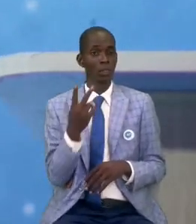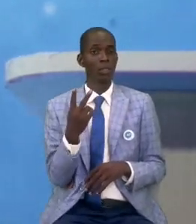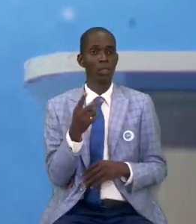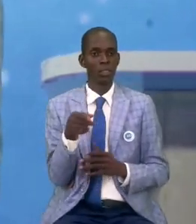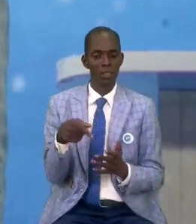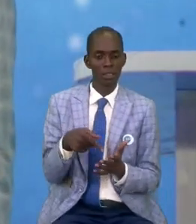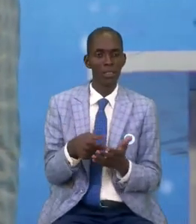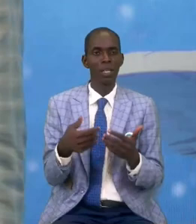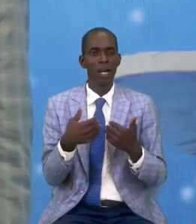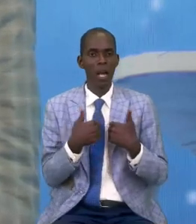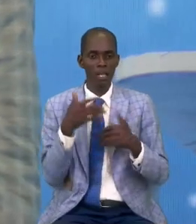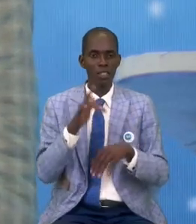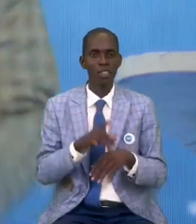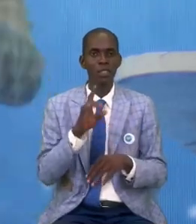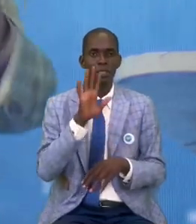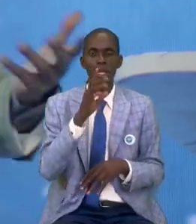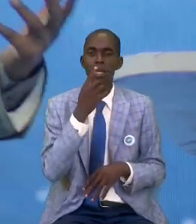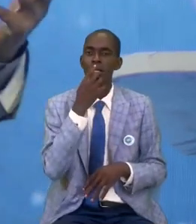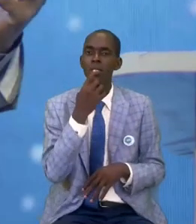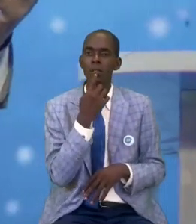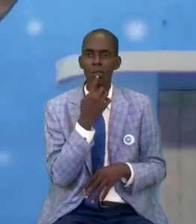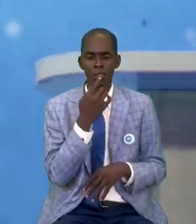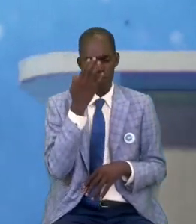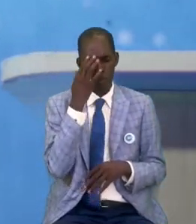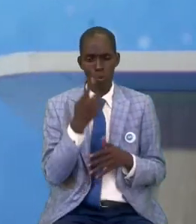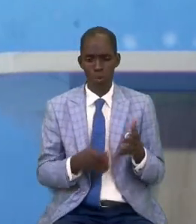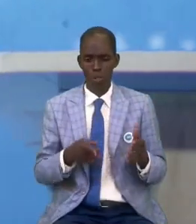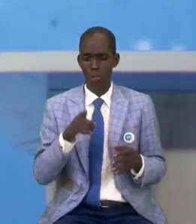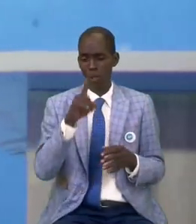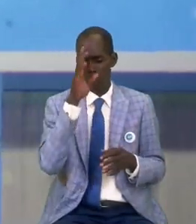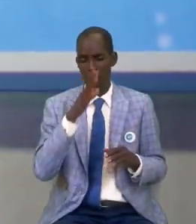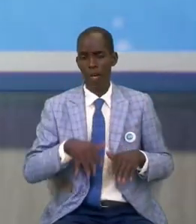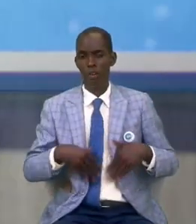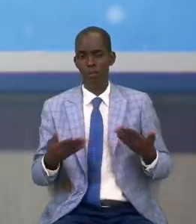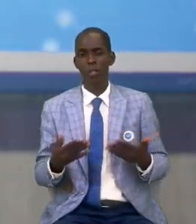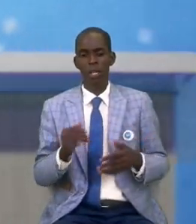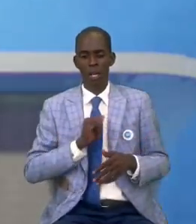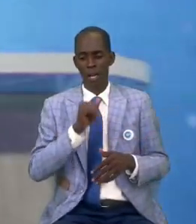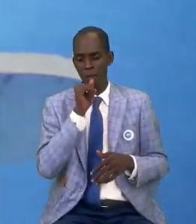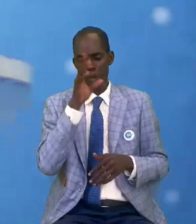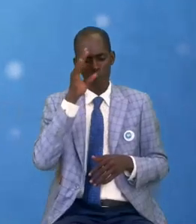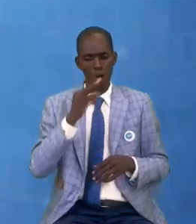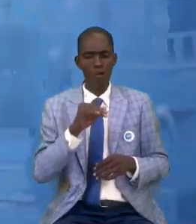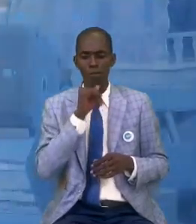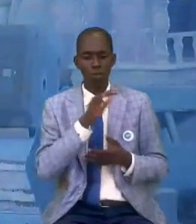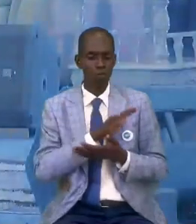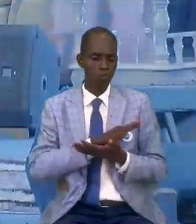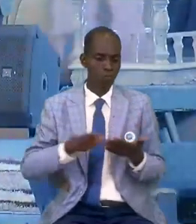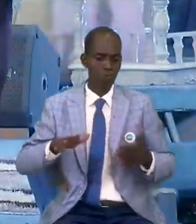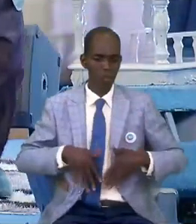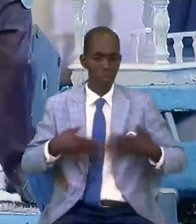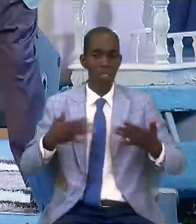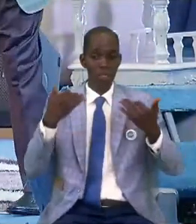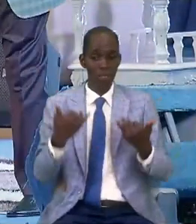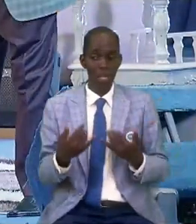confessed? A man of unclean lips. And now the fire. The fire. Now you are thinking of the fire